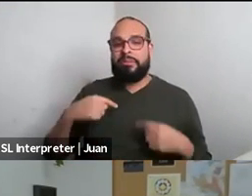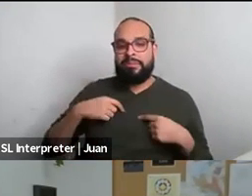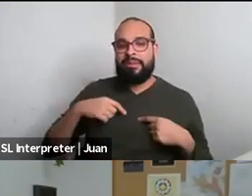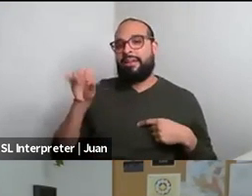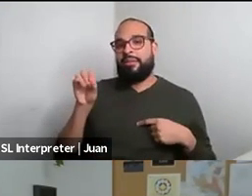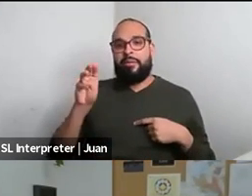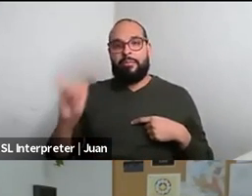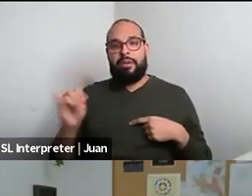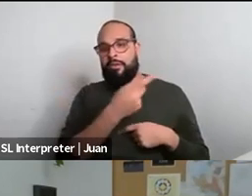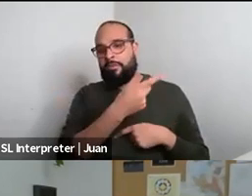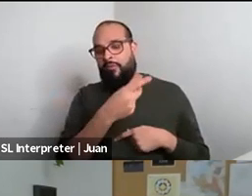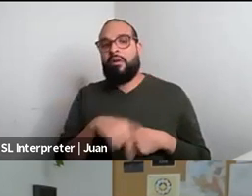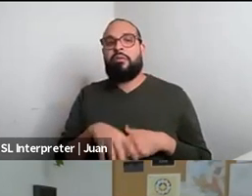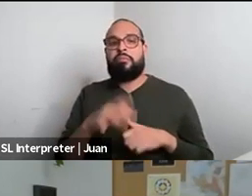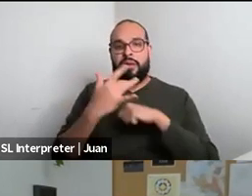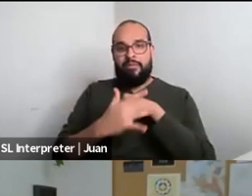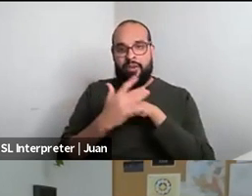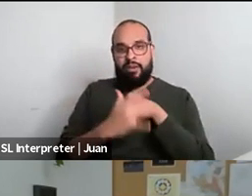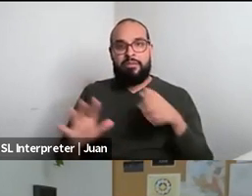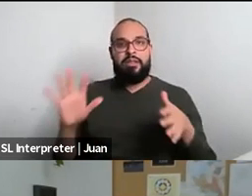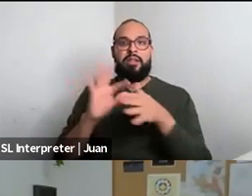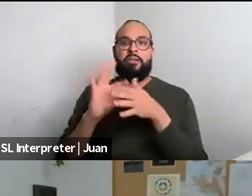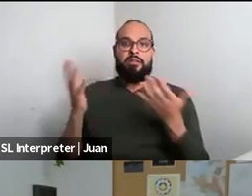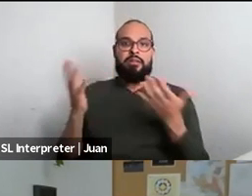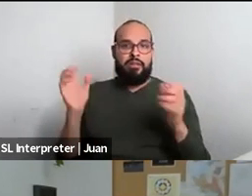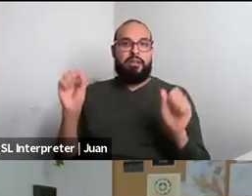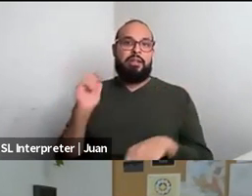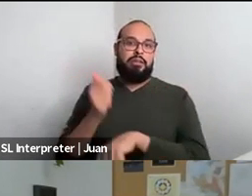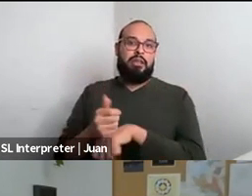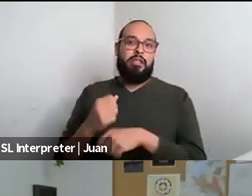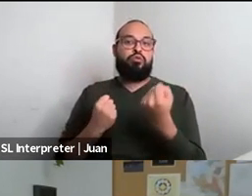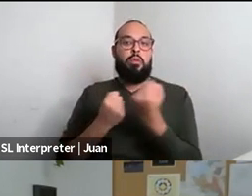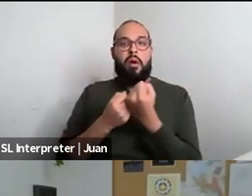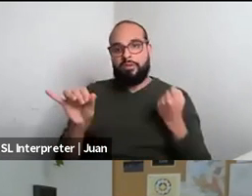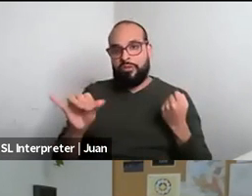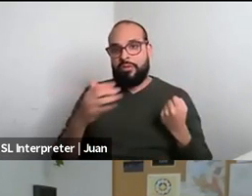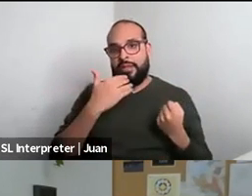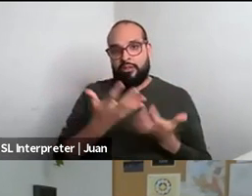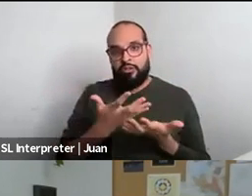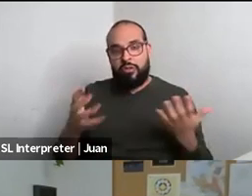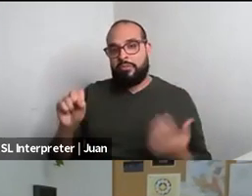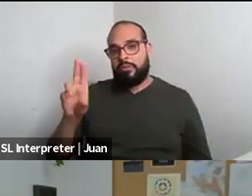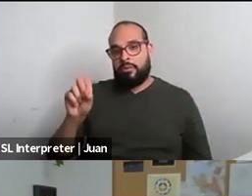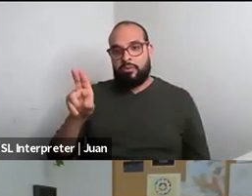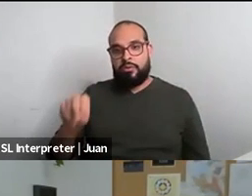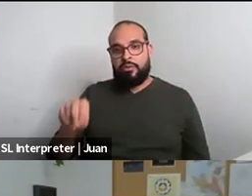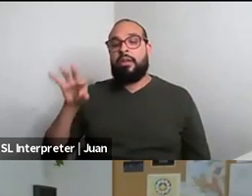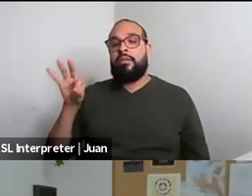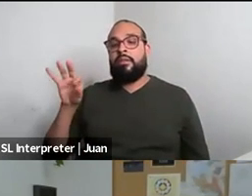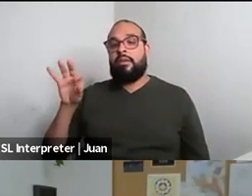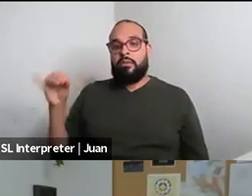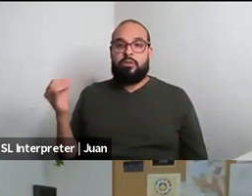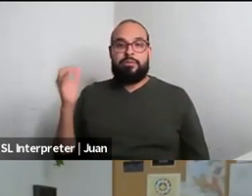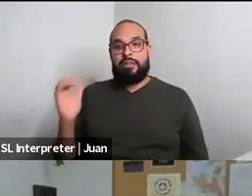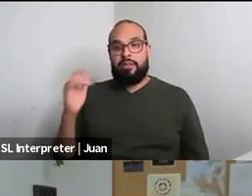available. We can connect you. We can also create support as well. So thank you so much, Sassoon and Family Justice Center, for